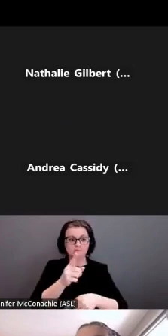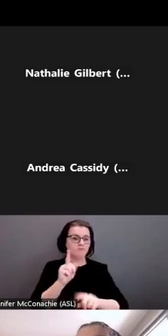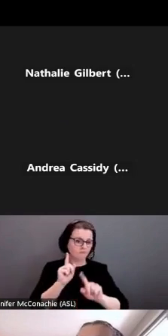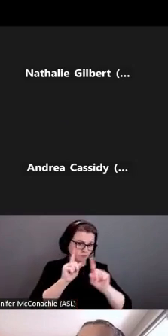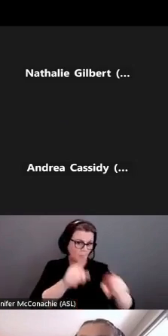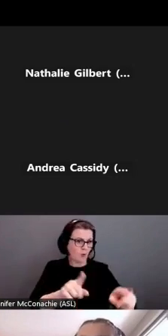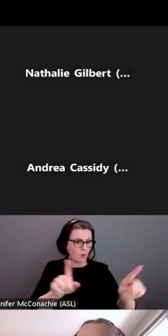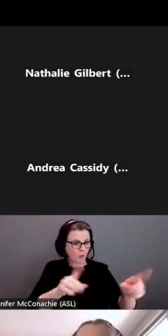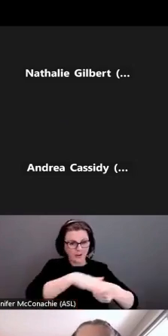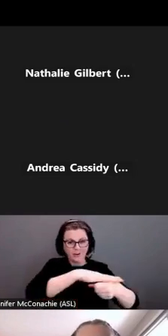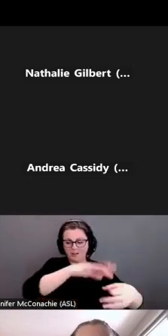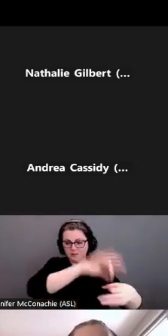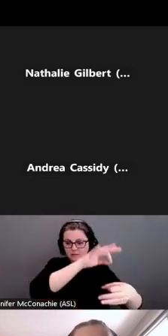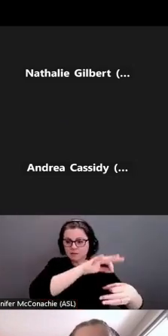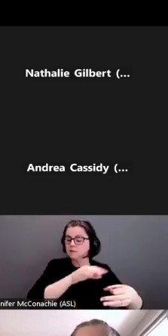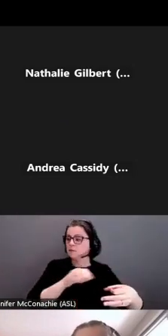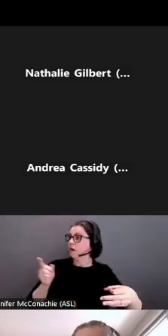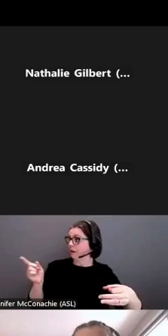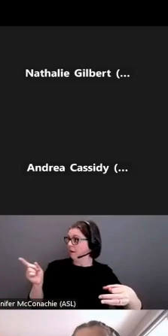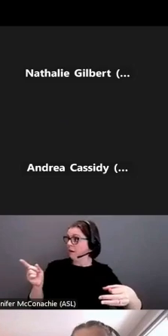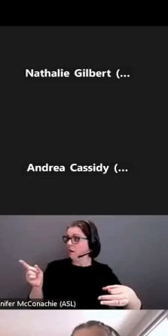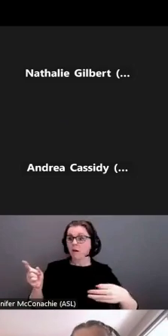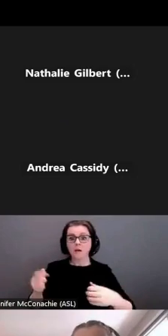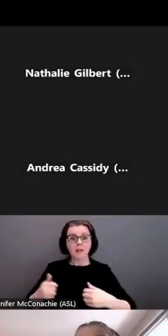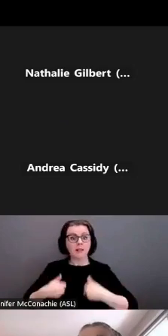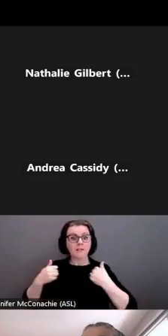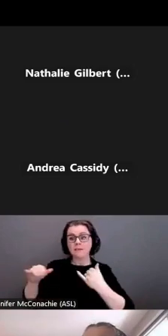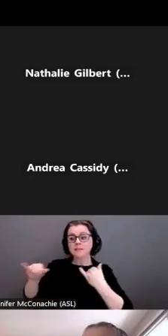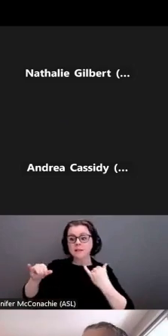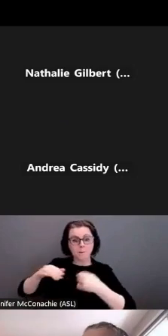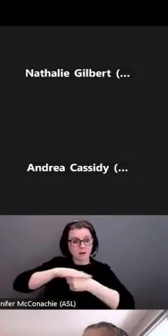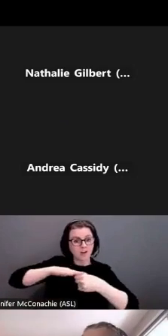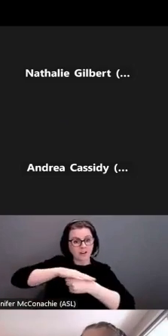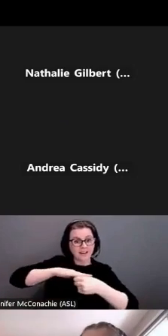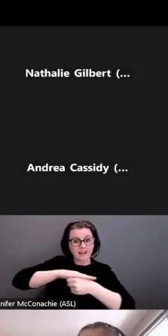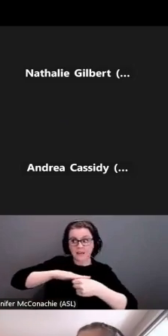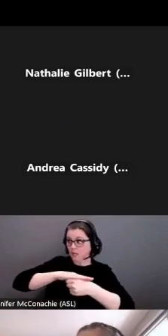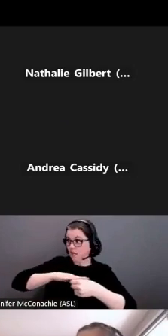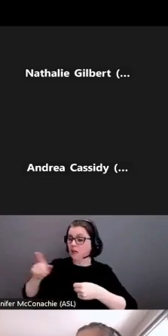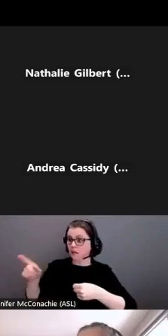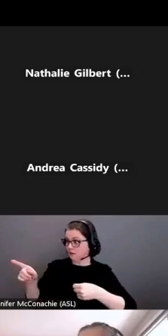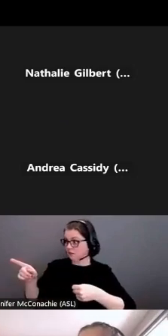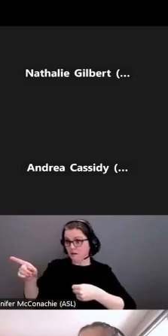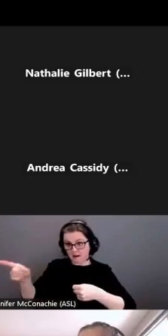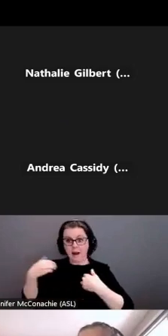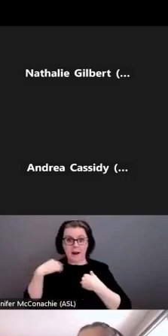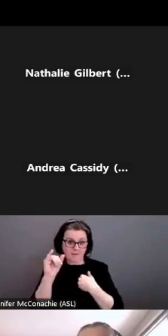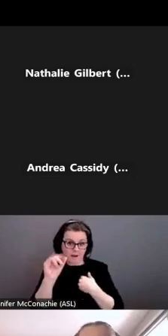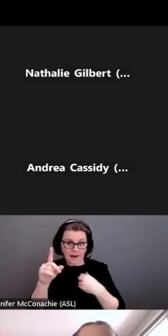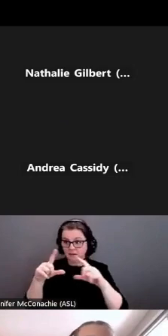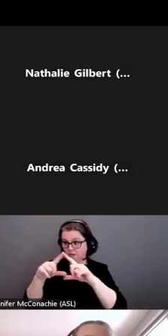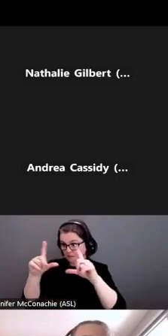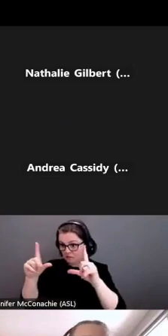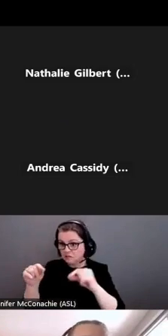who is from the same electoral district as you, and that person has their pieces of ID,